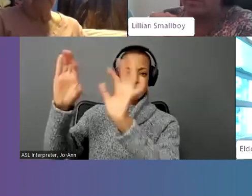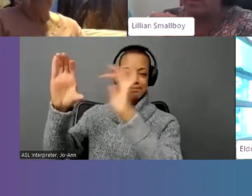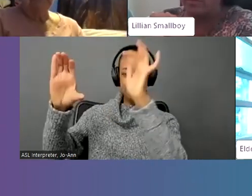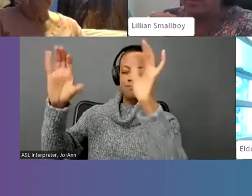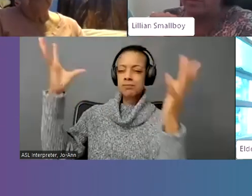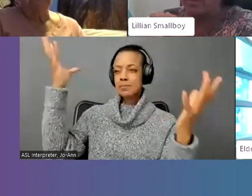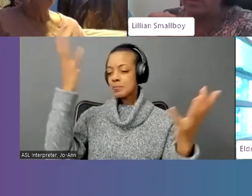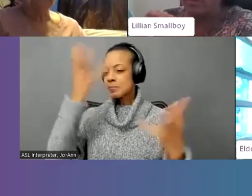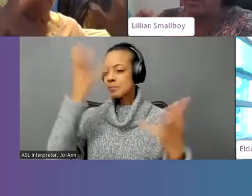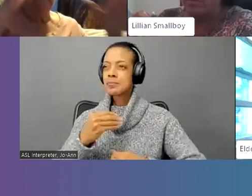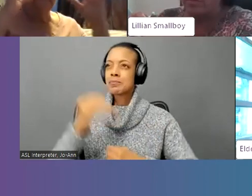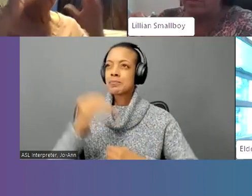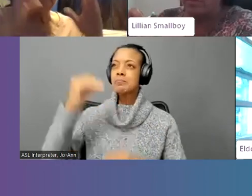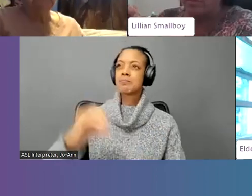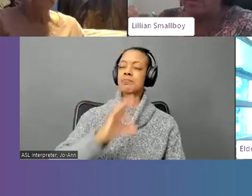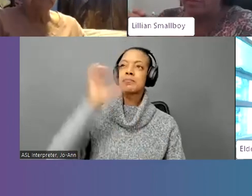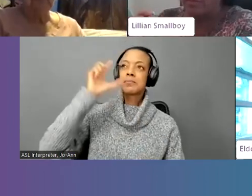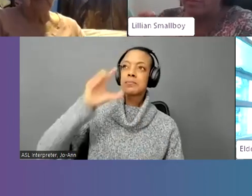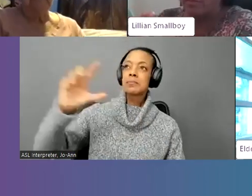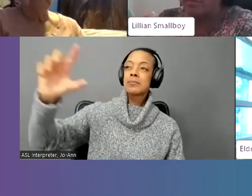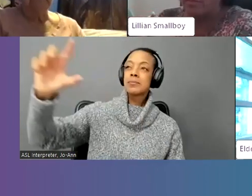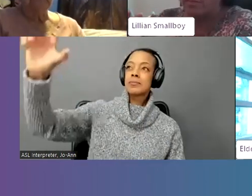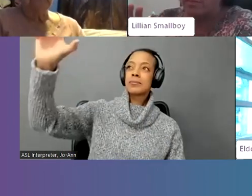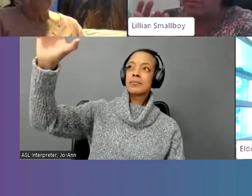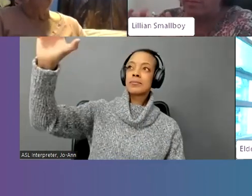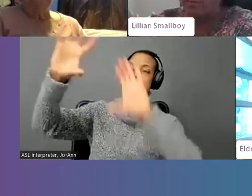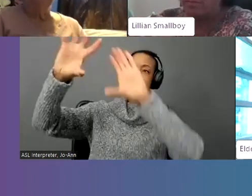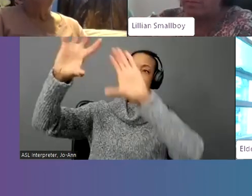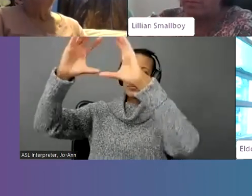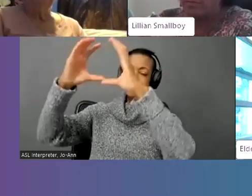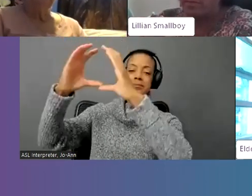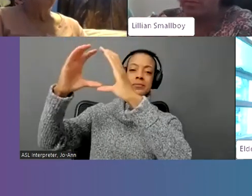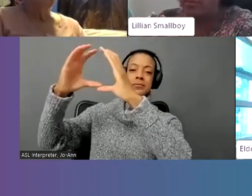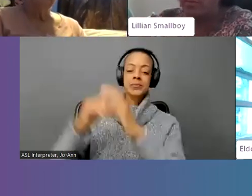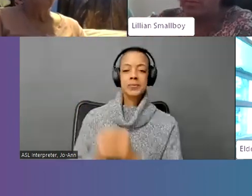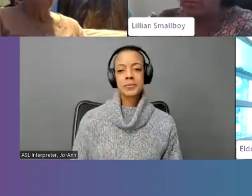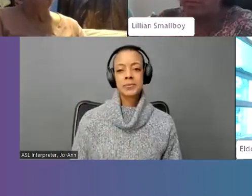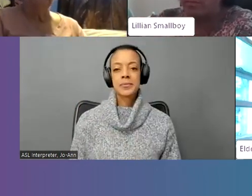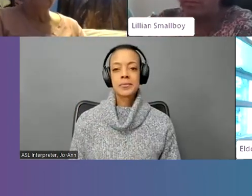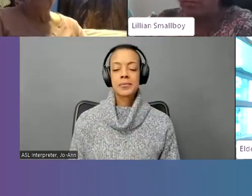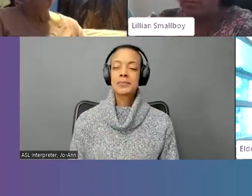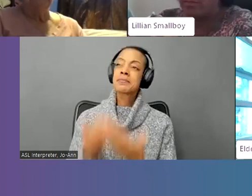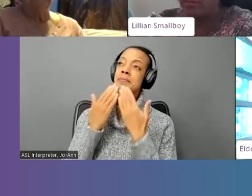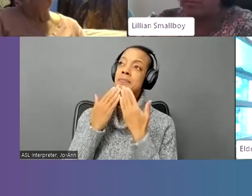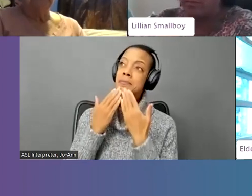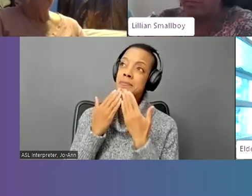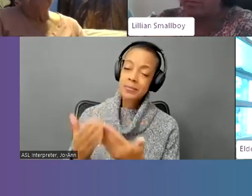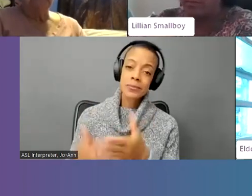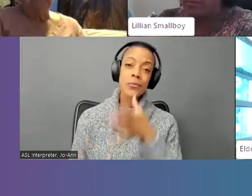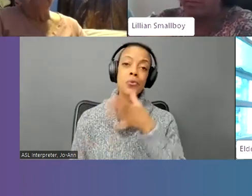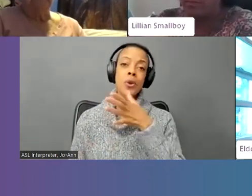beautiful as she comes to that fullness in her life. And so we give thanks to that Grandmother